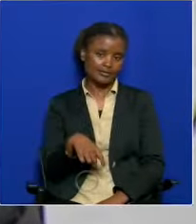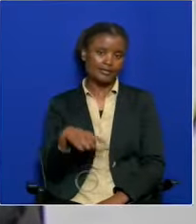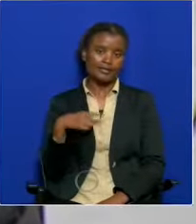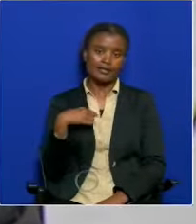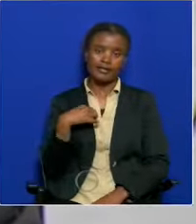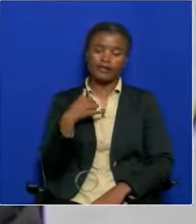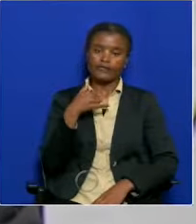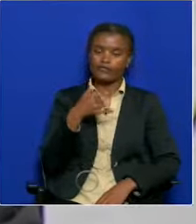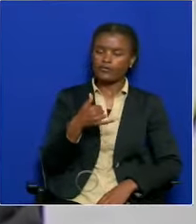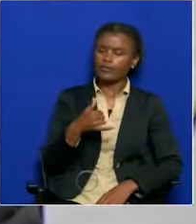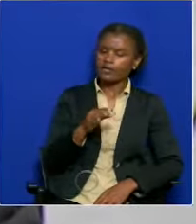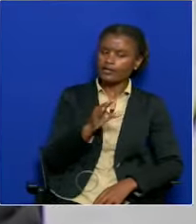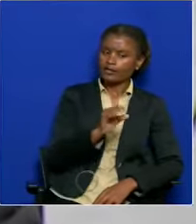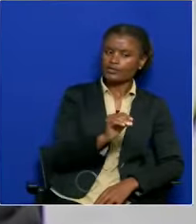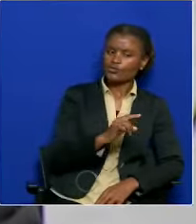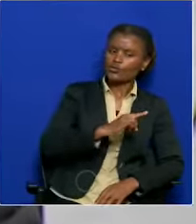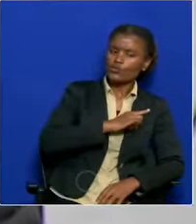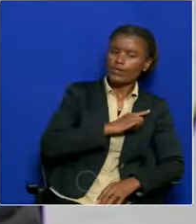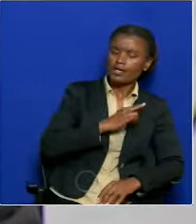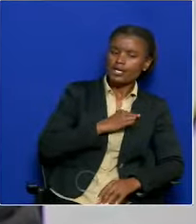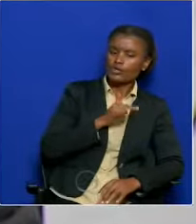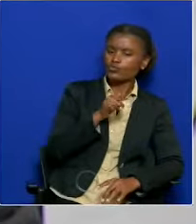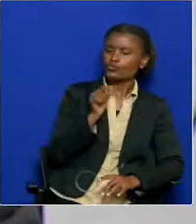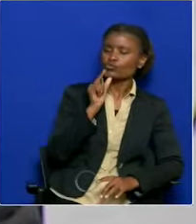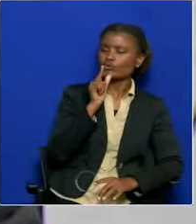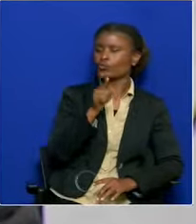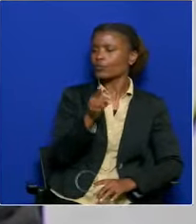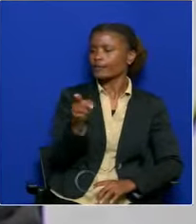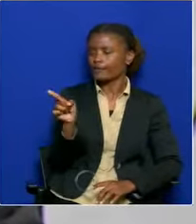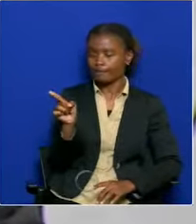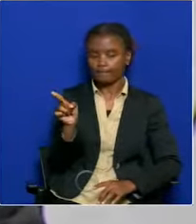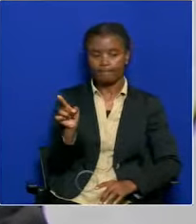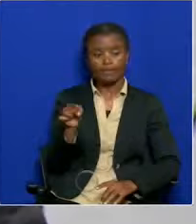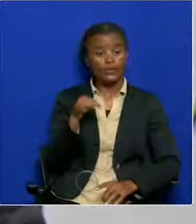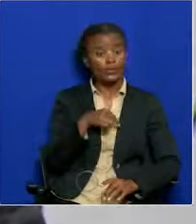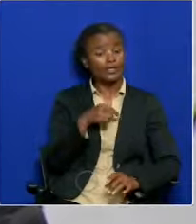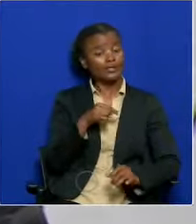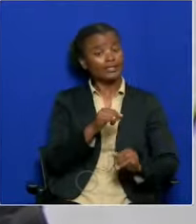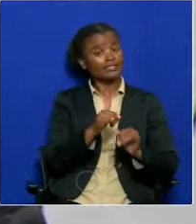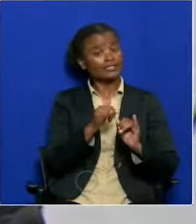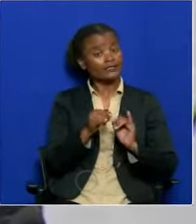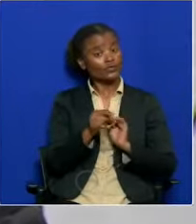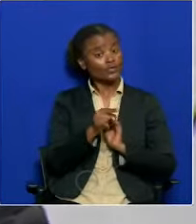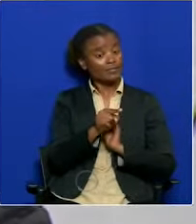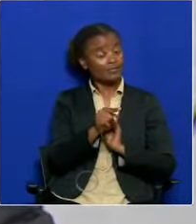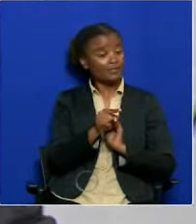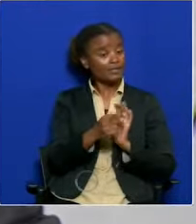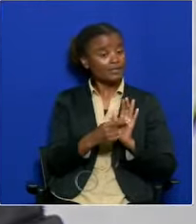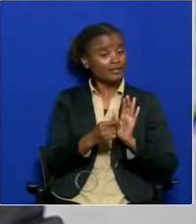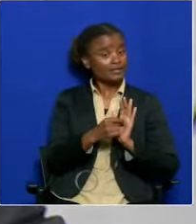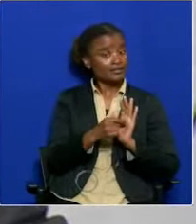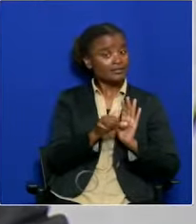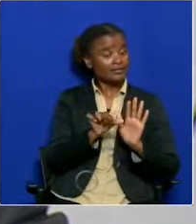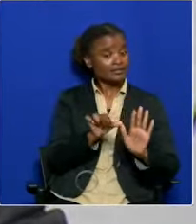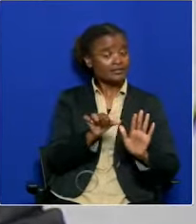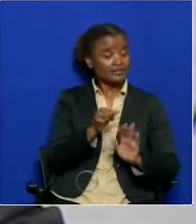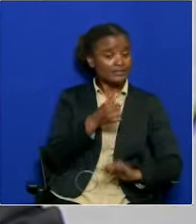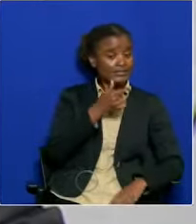said? When they interviewed him on the 6th of December. I'm not sure when. I was told on